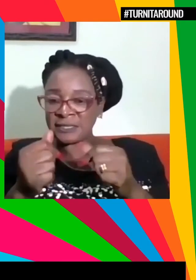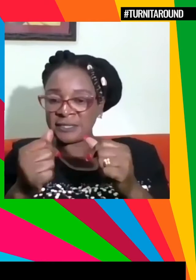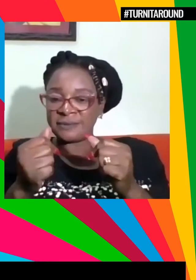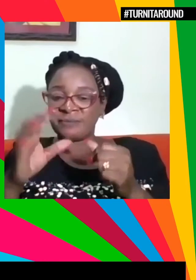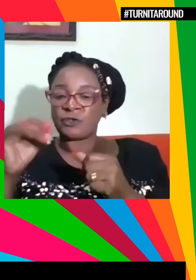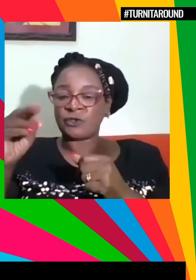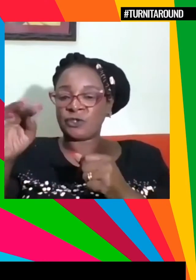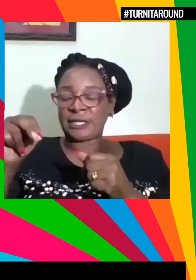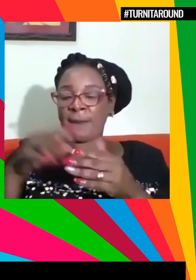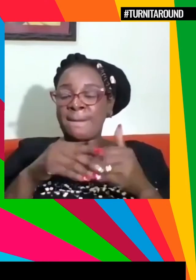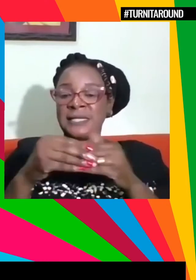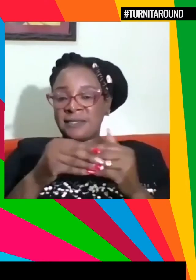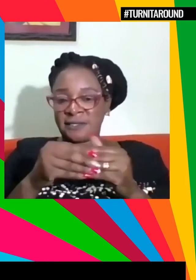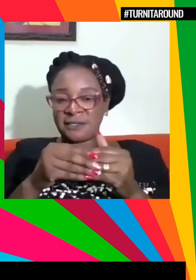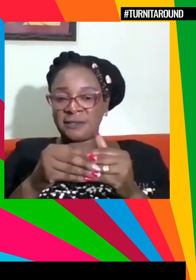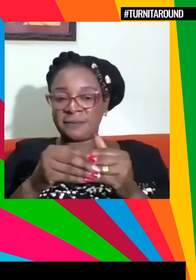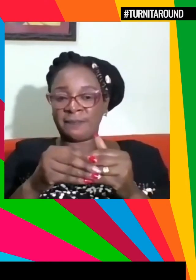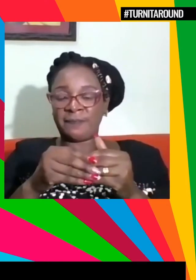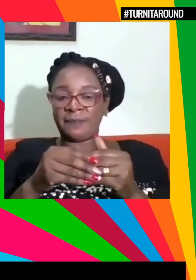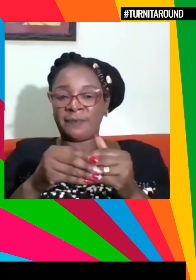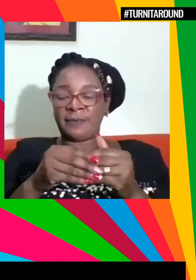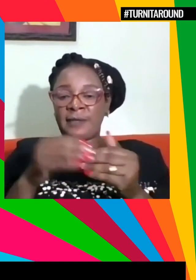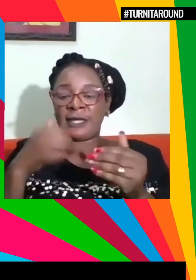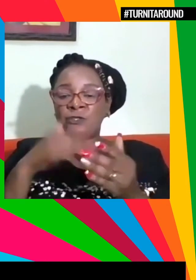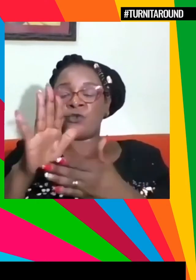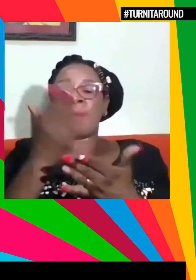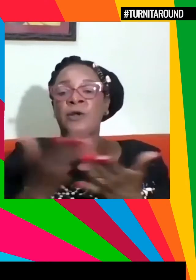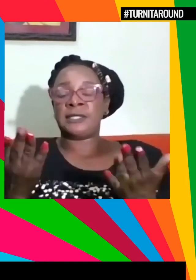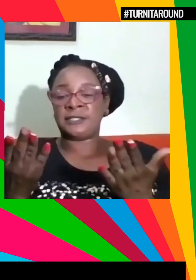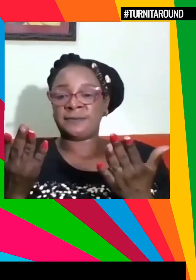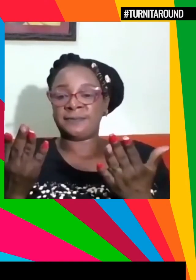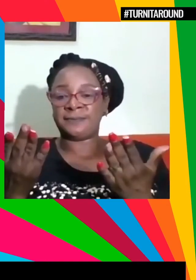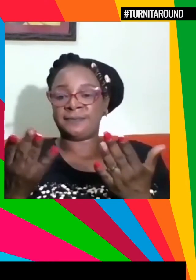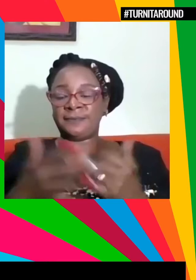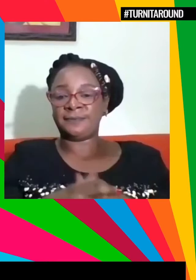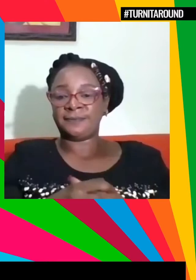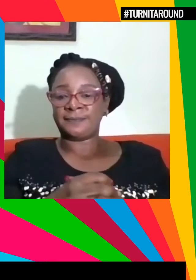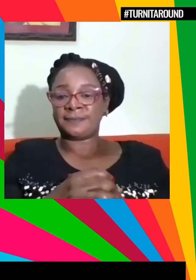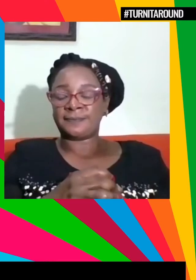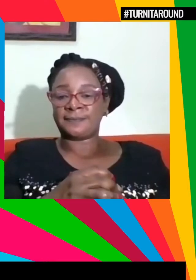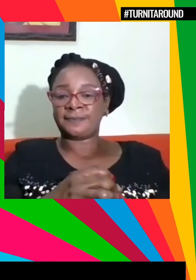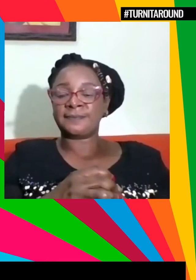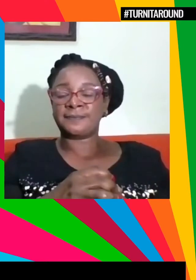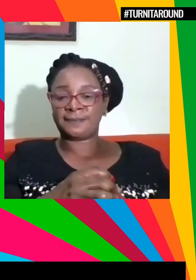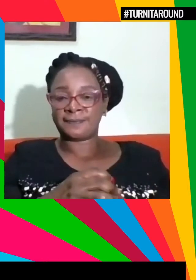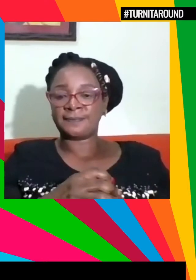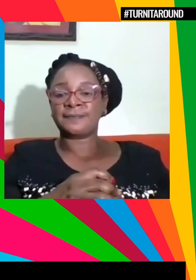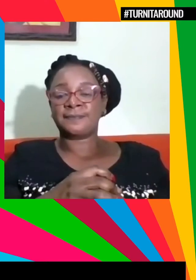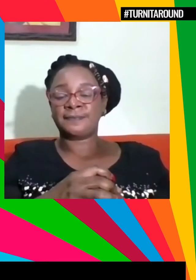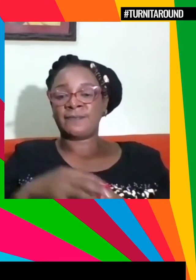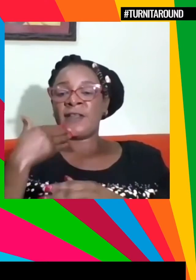plastic and integrating that into your products and the unique perspective you guys bring. Great. Thank you, Kendall, and greetings to